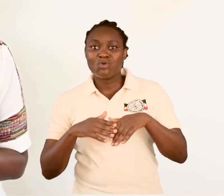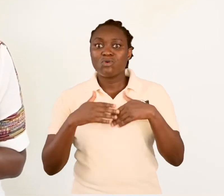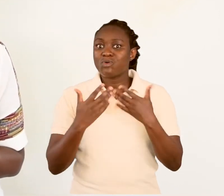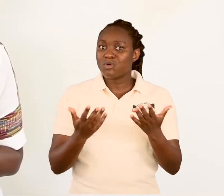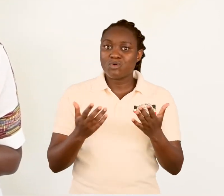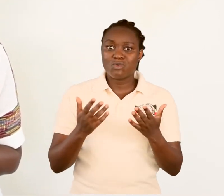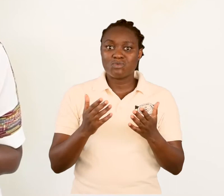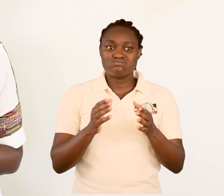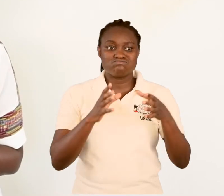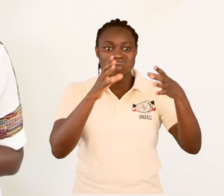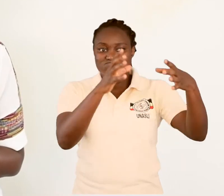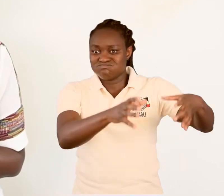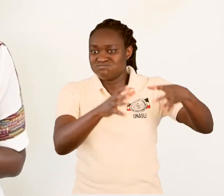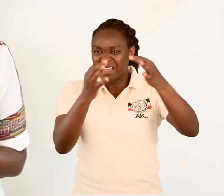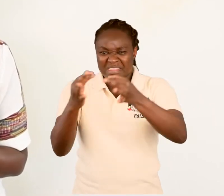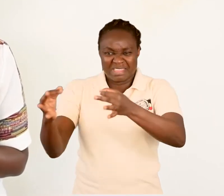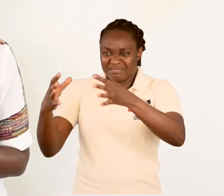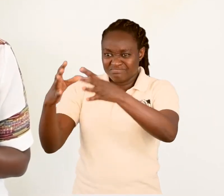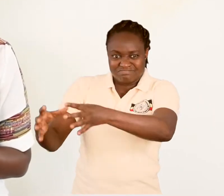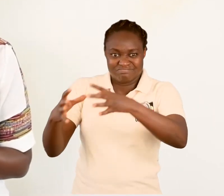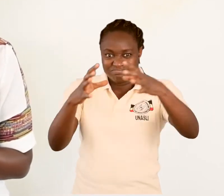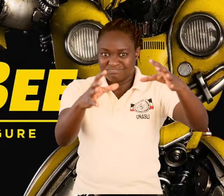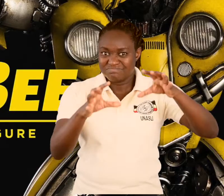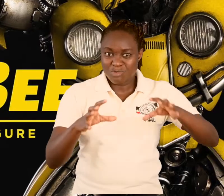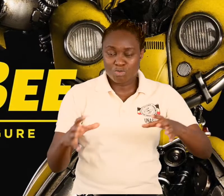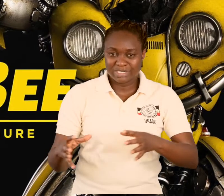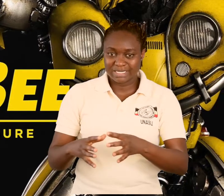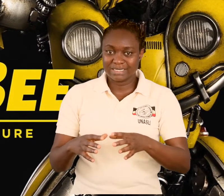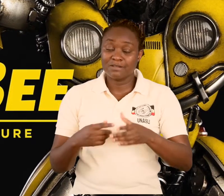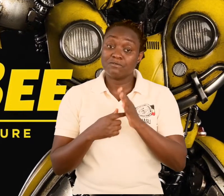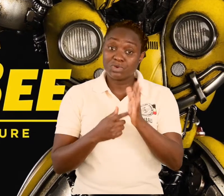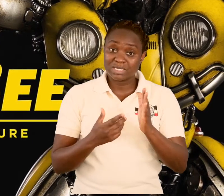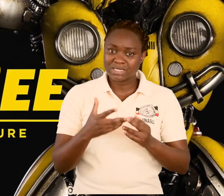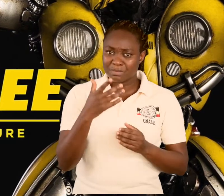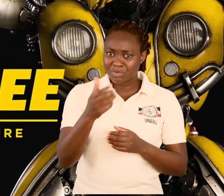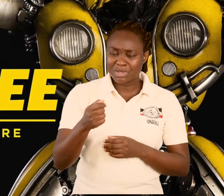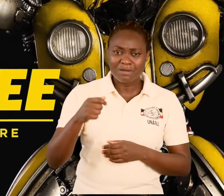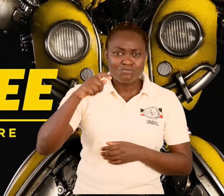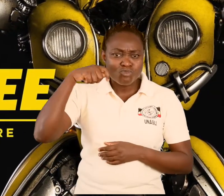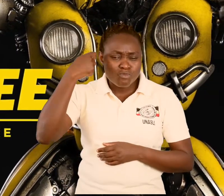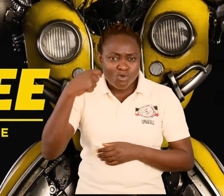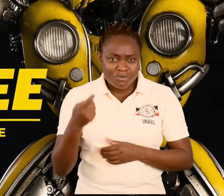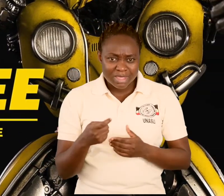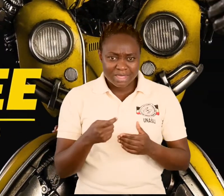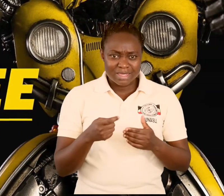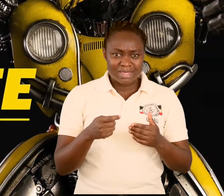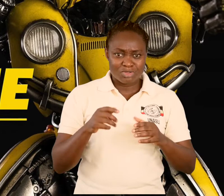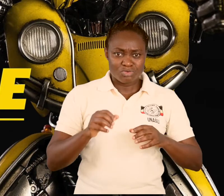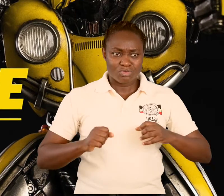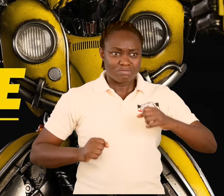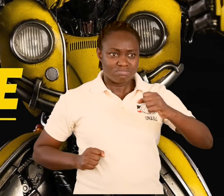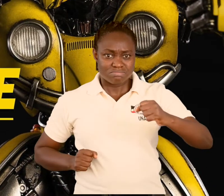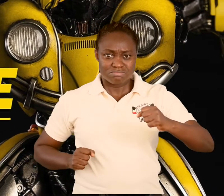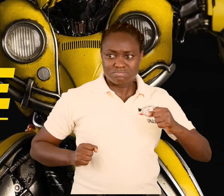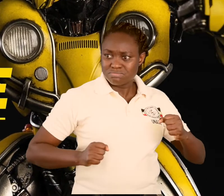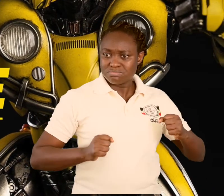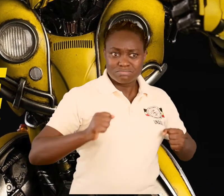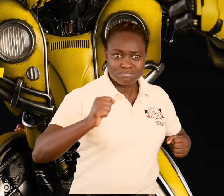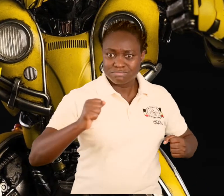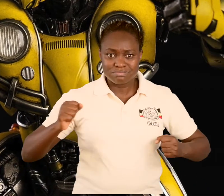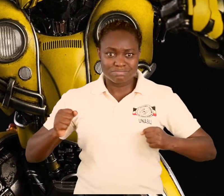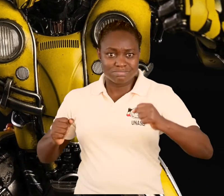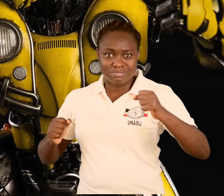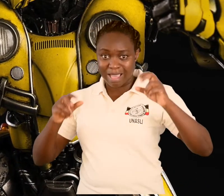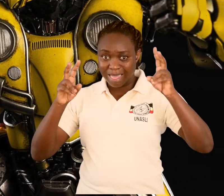For example, the movie called The Transformers has a character called Bumblebee. But Bumblebee is